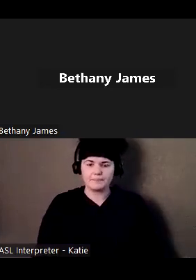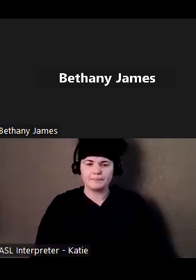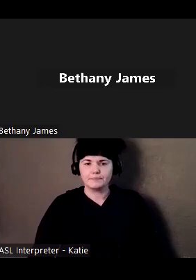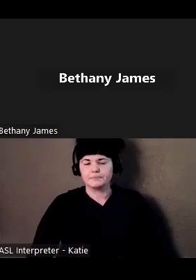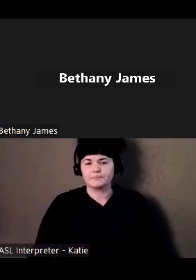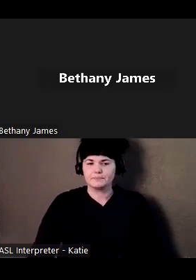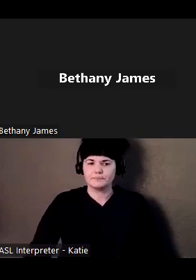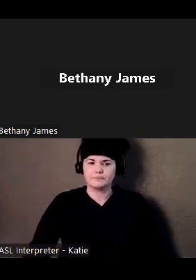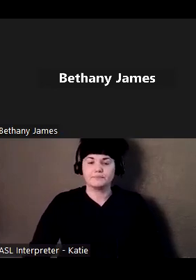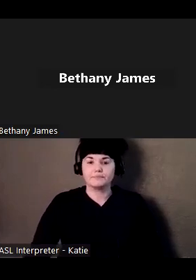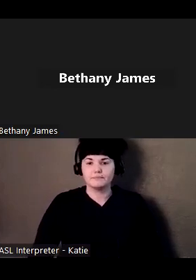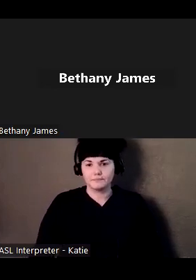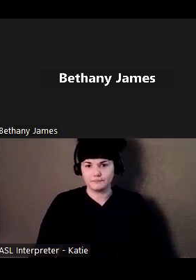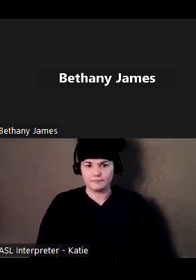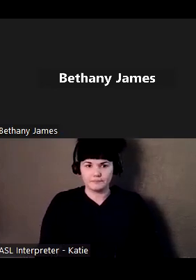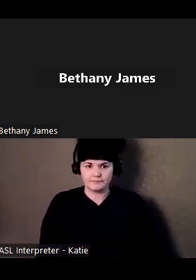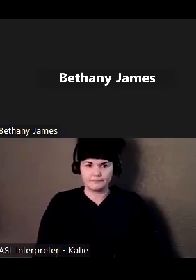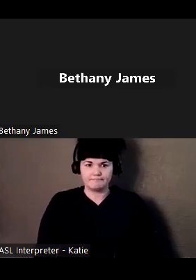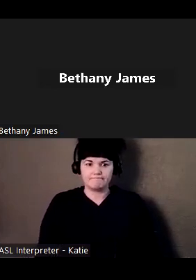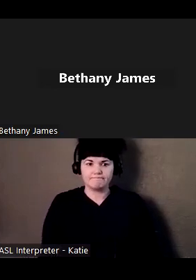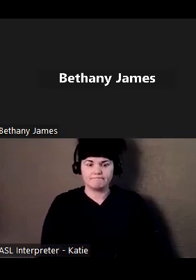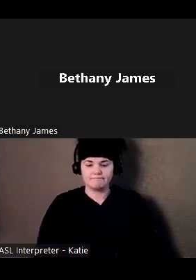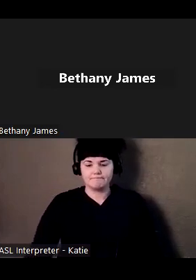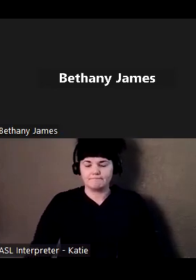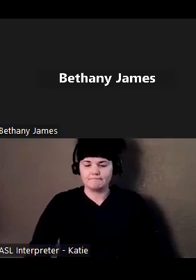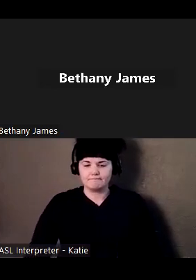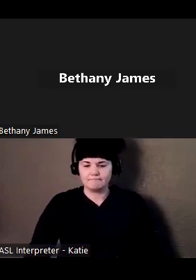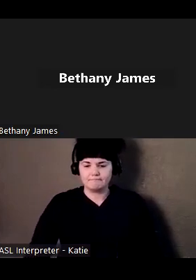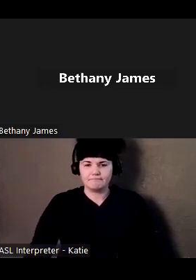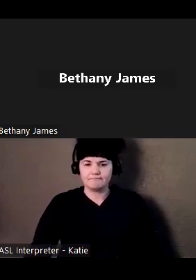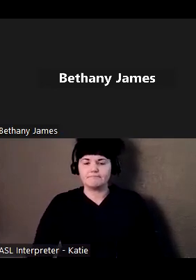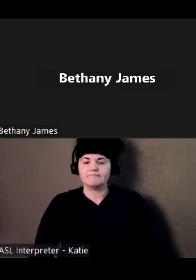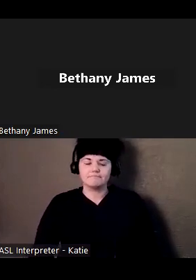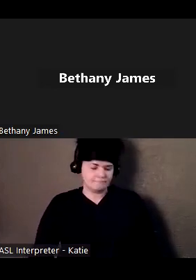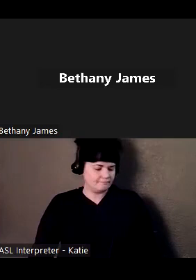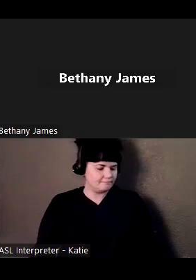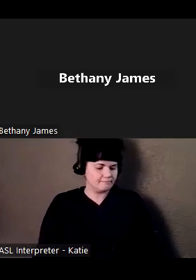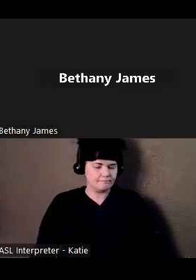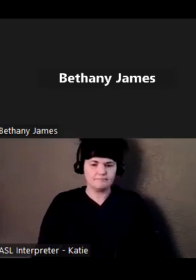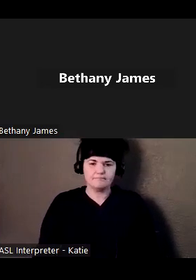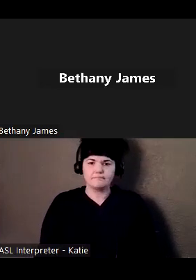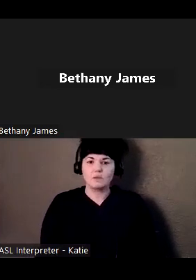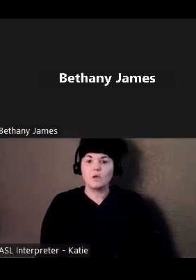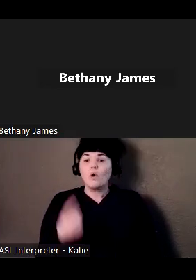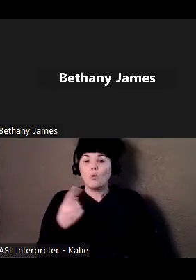we're one of our sources for the presentation is an essay